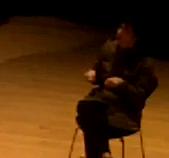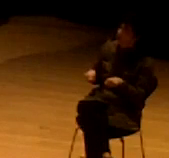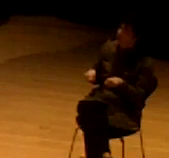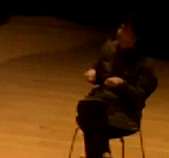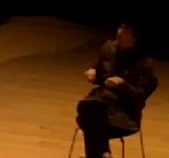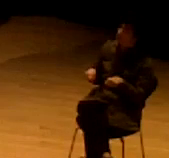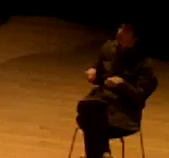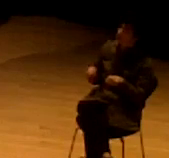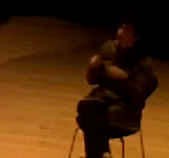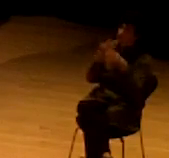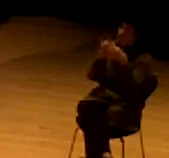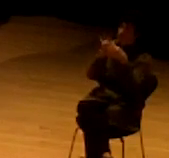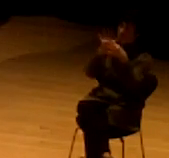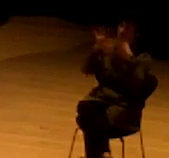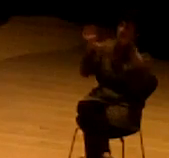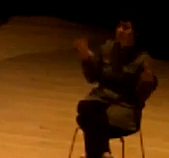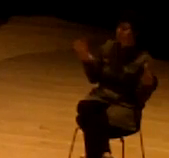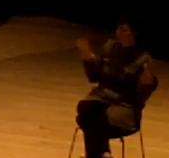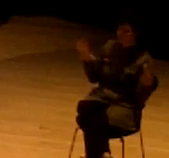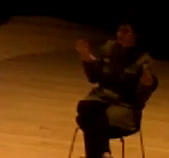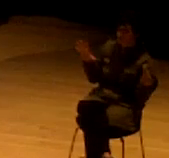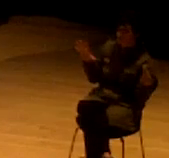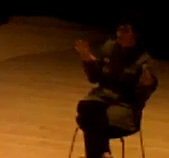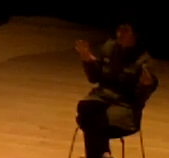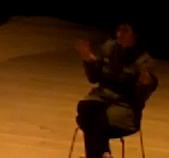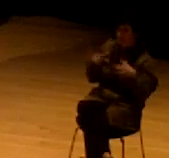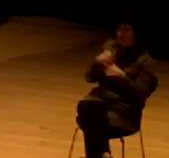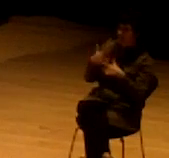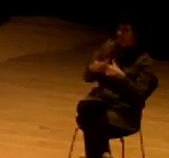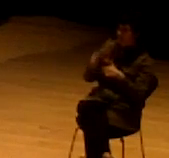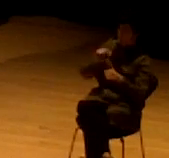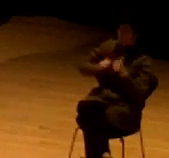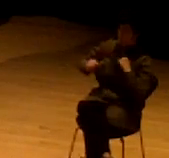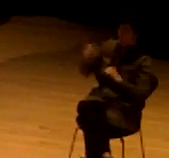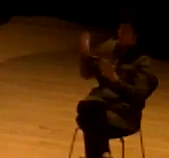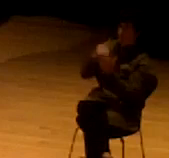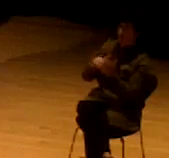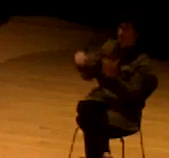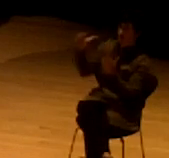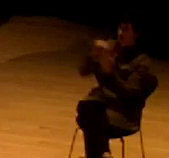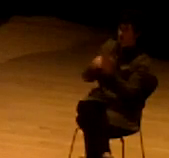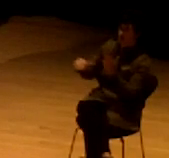replicated, you know, movement style, and also something that could be